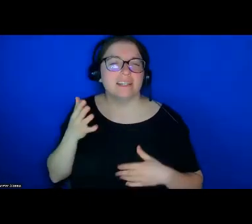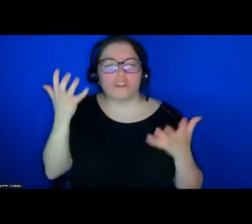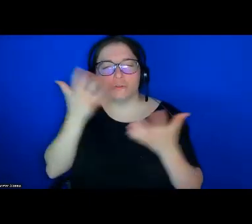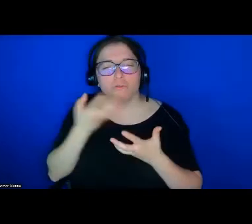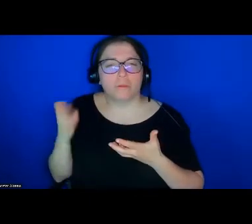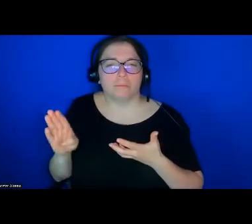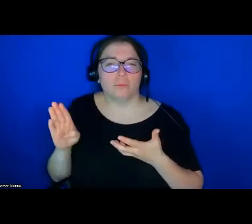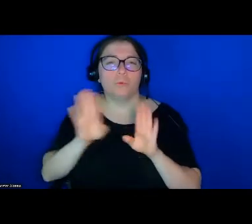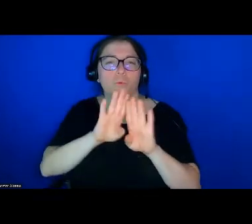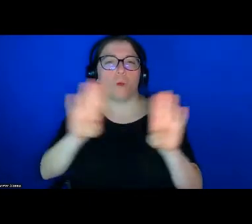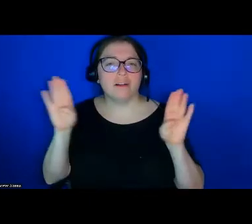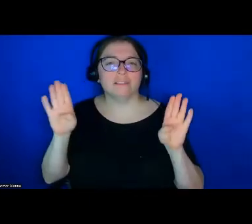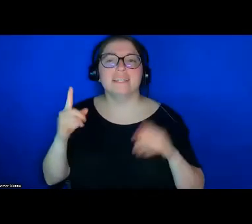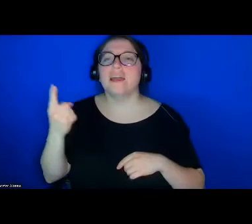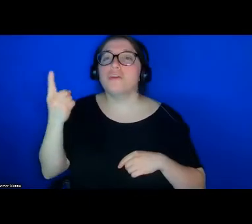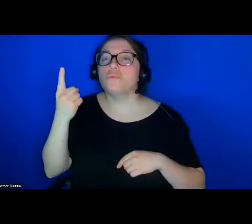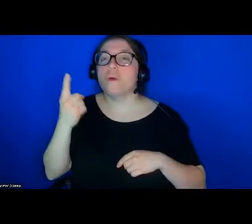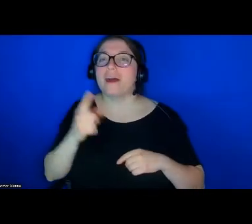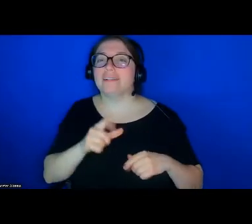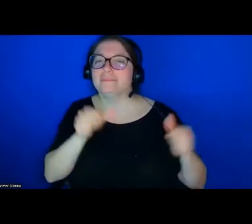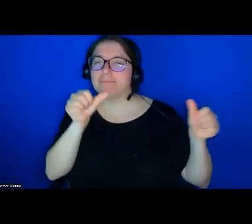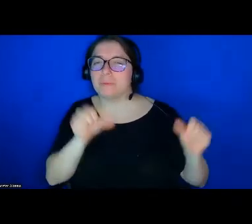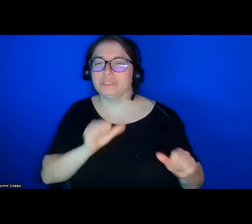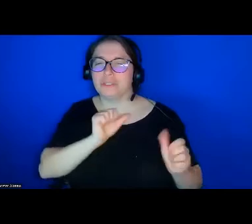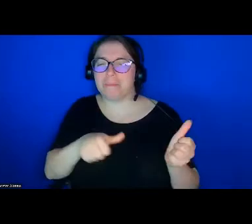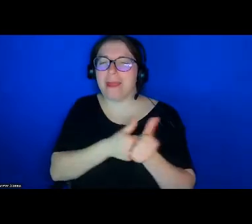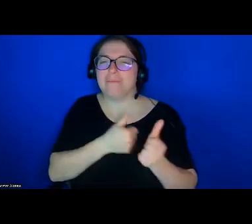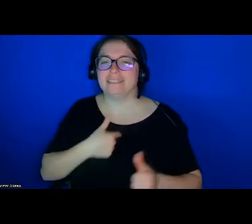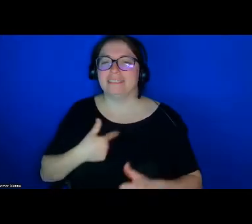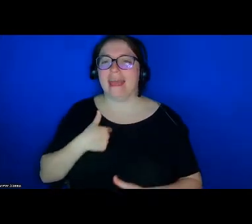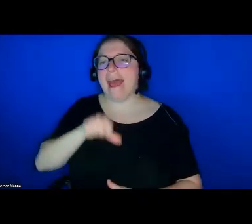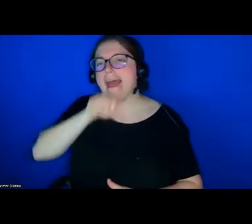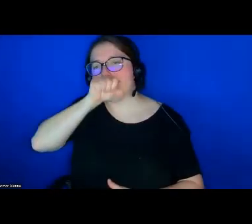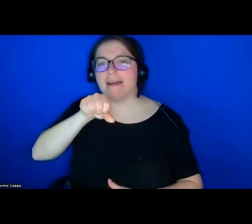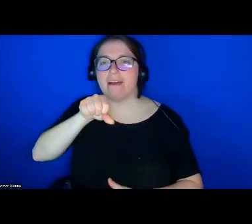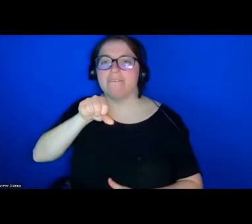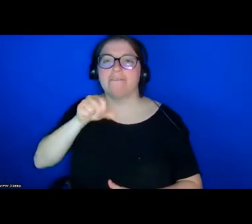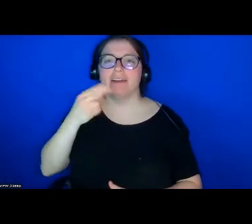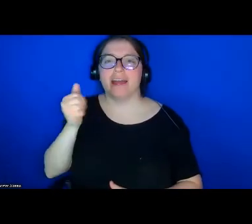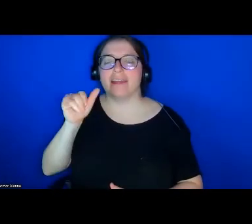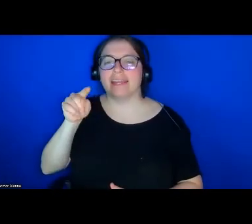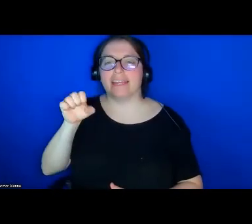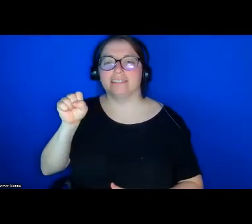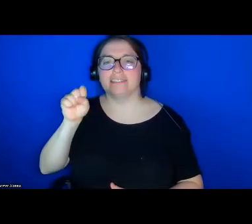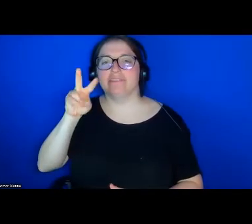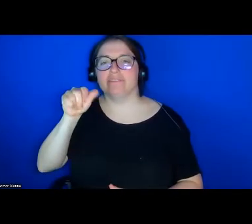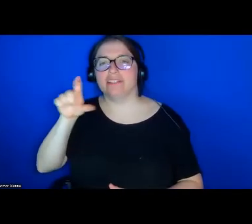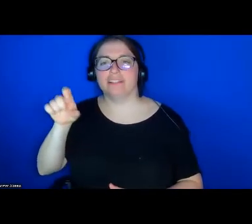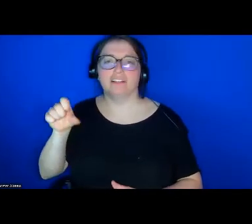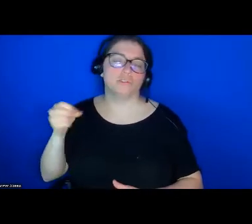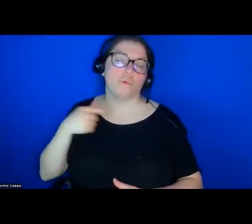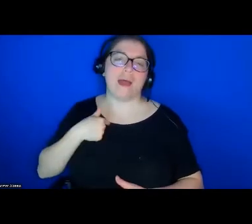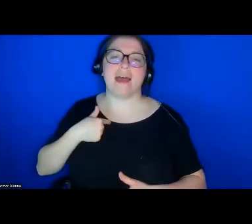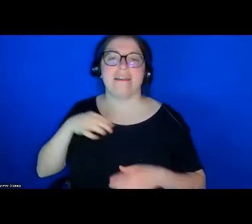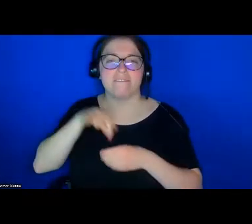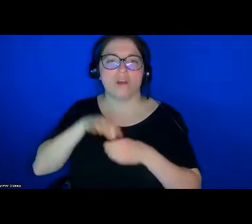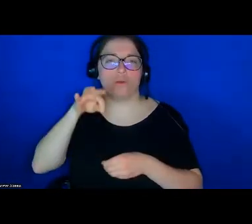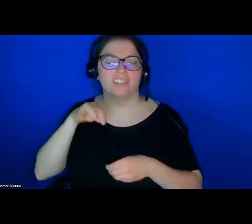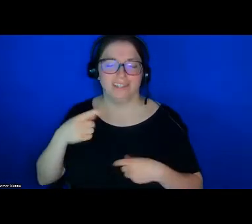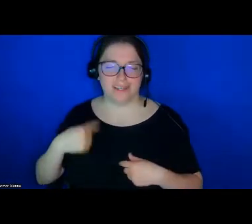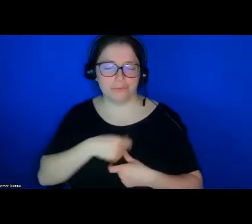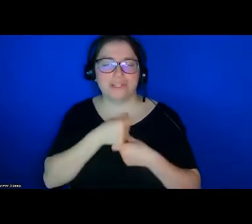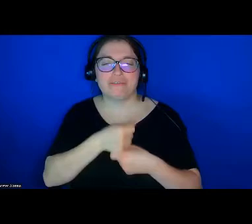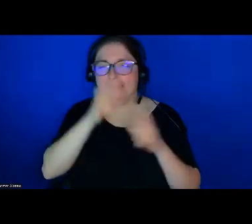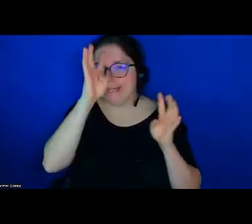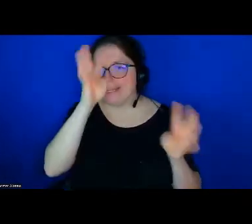posters that says I love Hyattsville so I vote and that was actually a poster that we created and gave away to voters last year